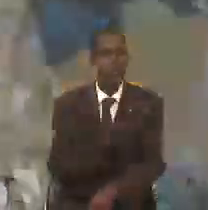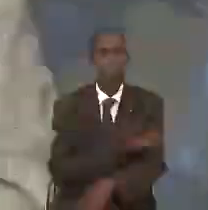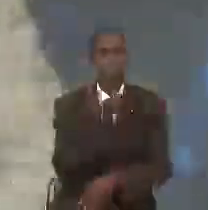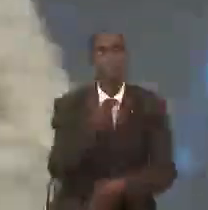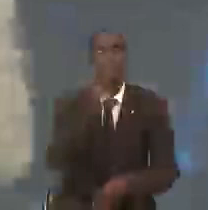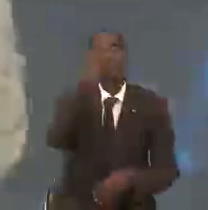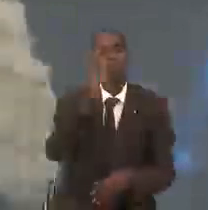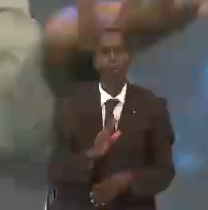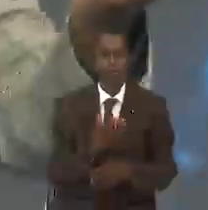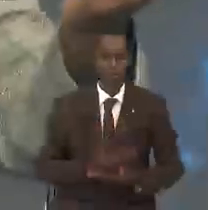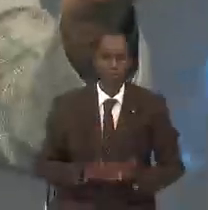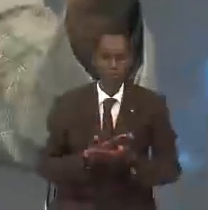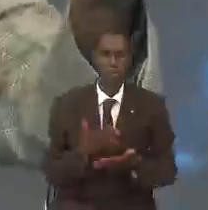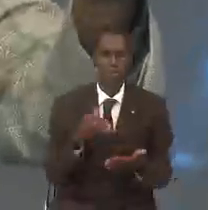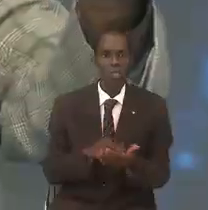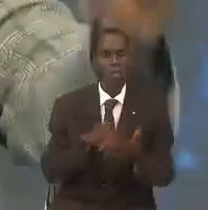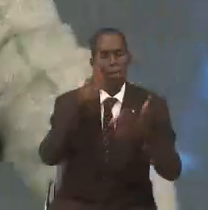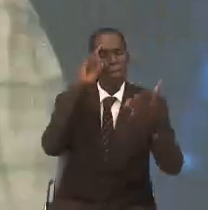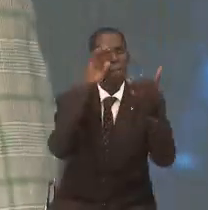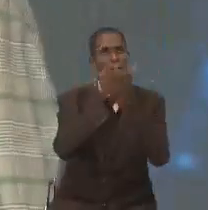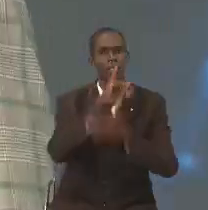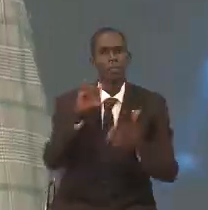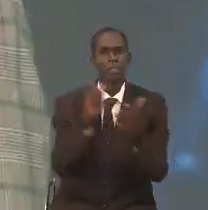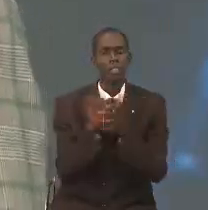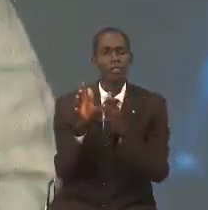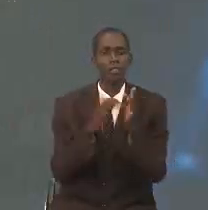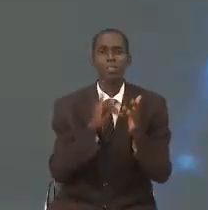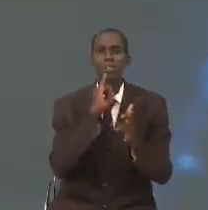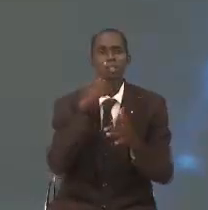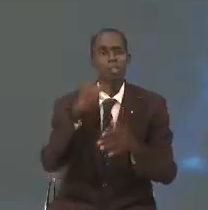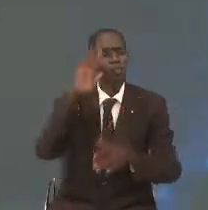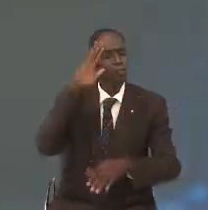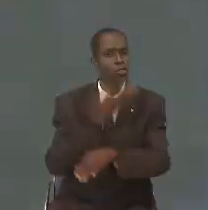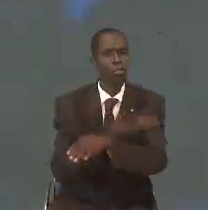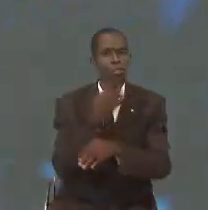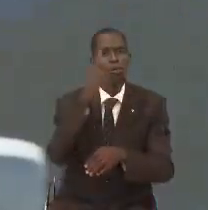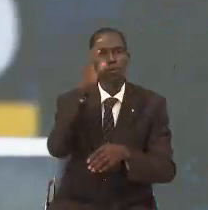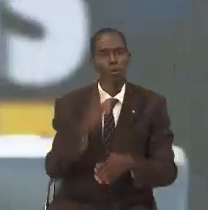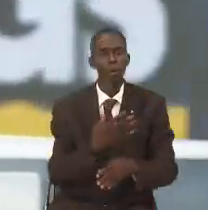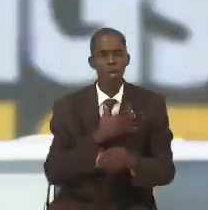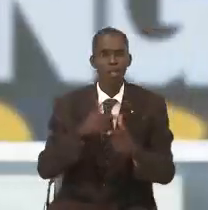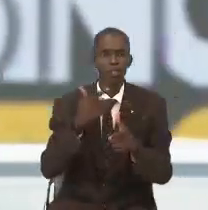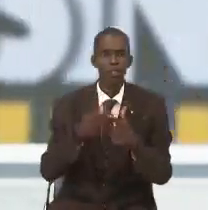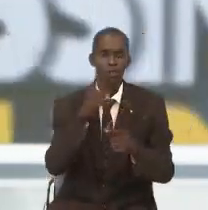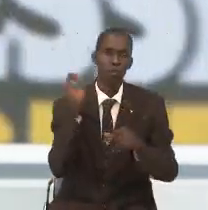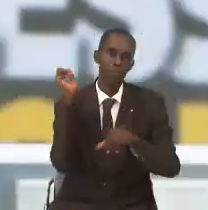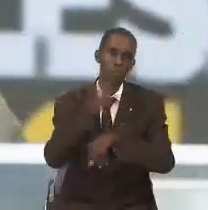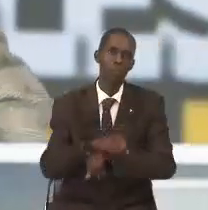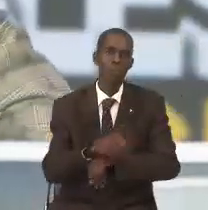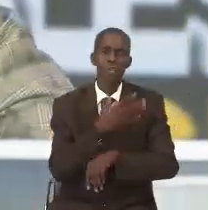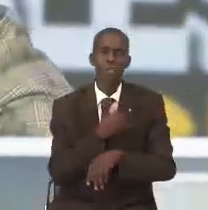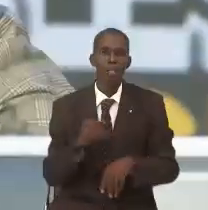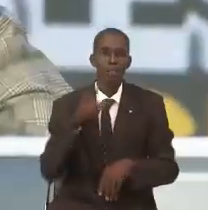again, believing that Jesus is the Son of God, and then you overcome. And you're